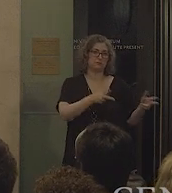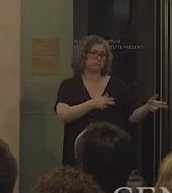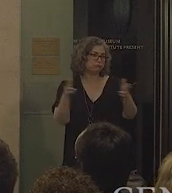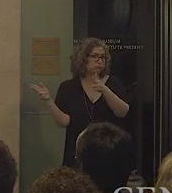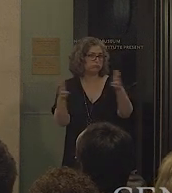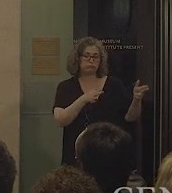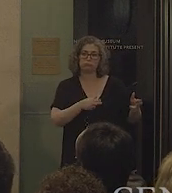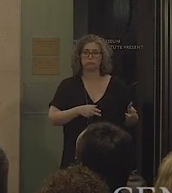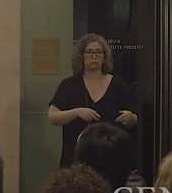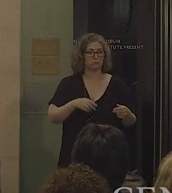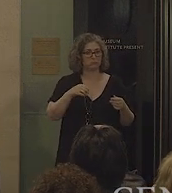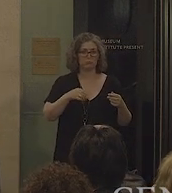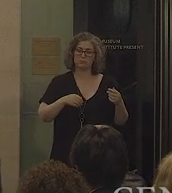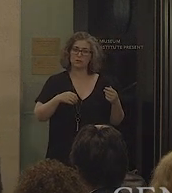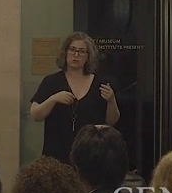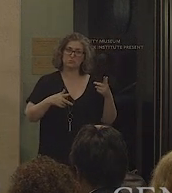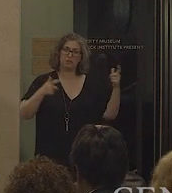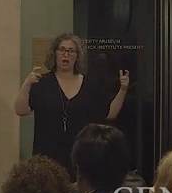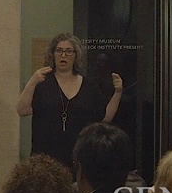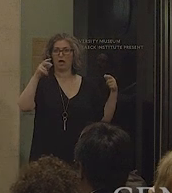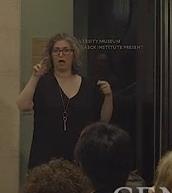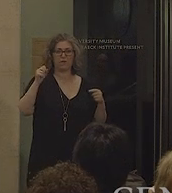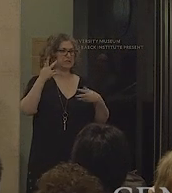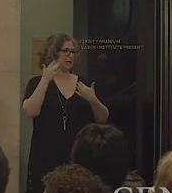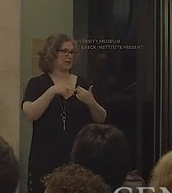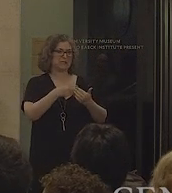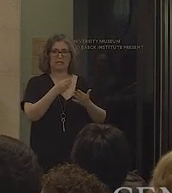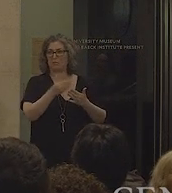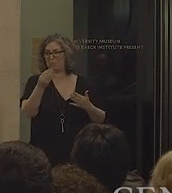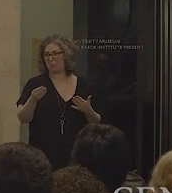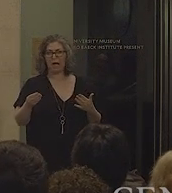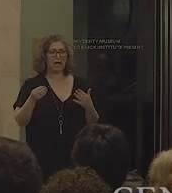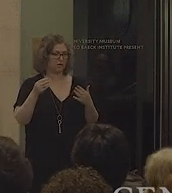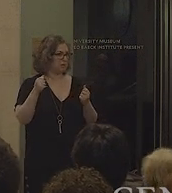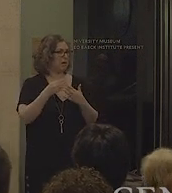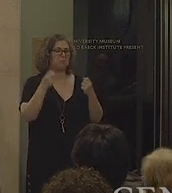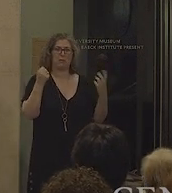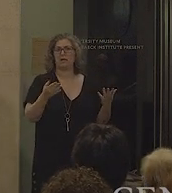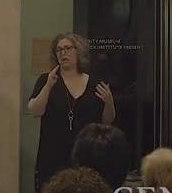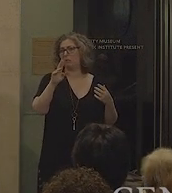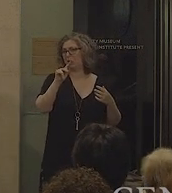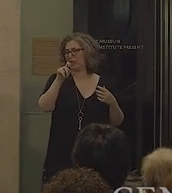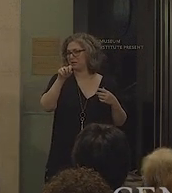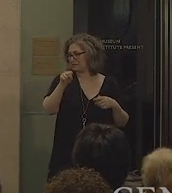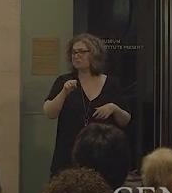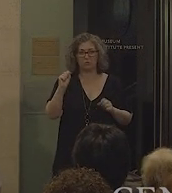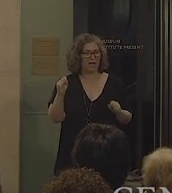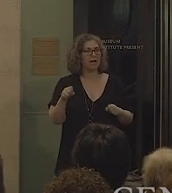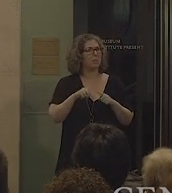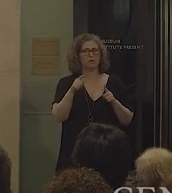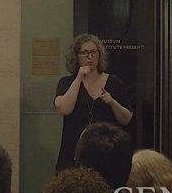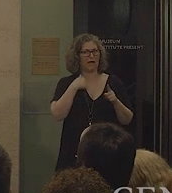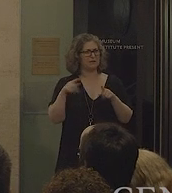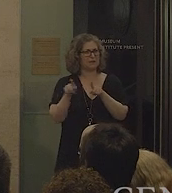guns, automatic guns everywhere. Readily available, with lots of ammunition. And yet, they don't have